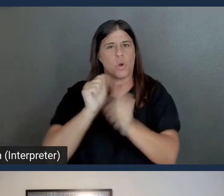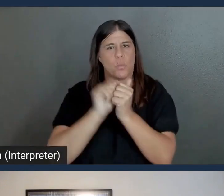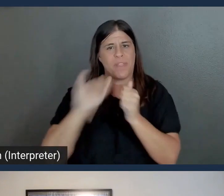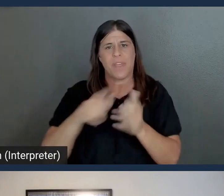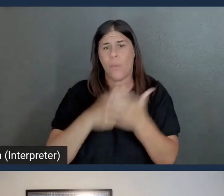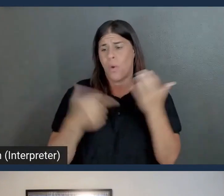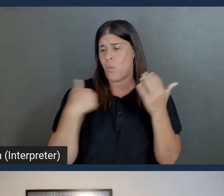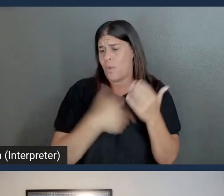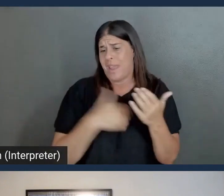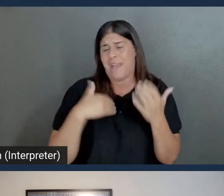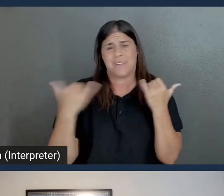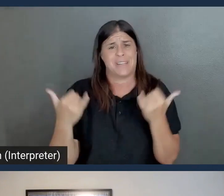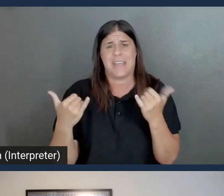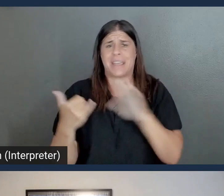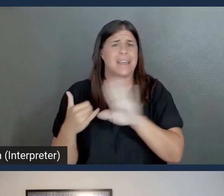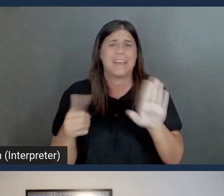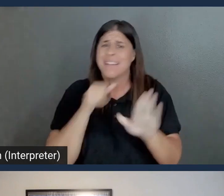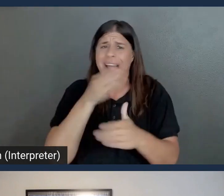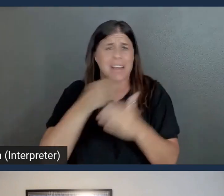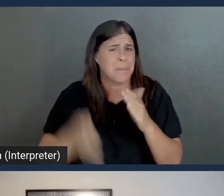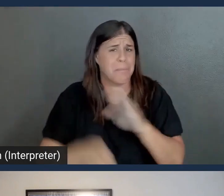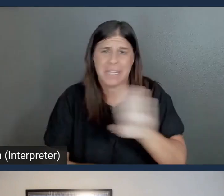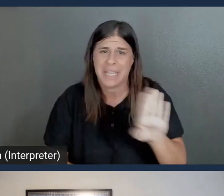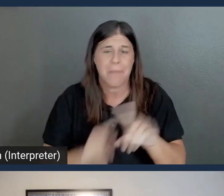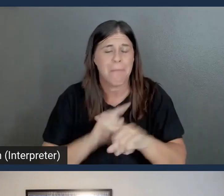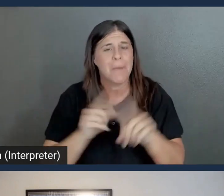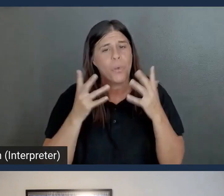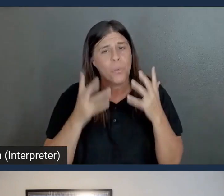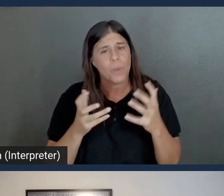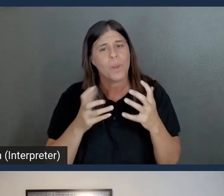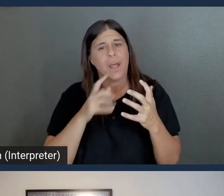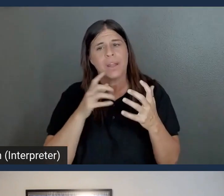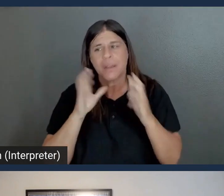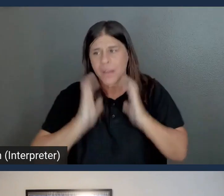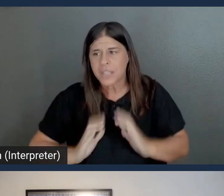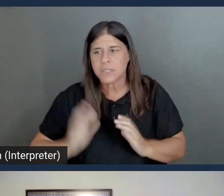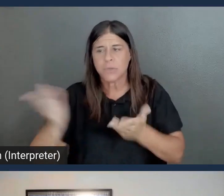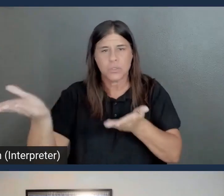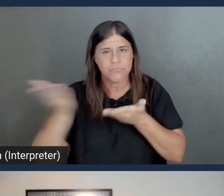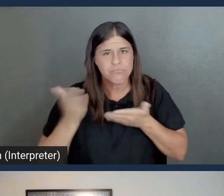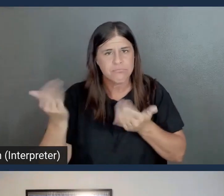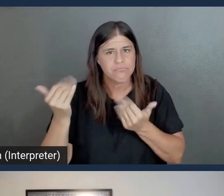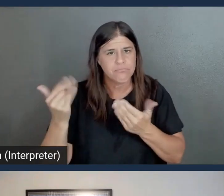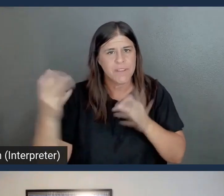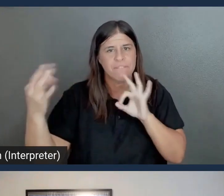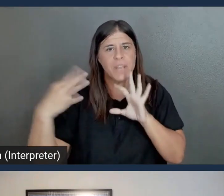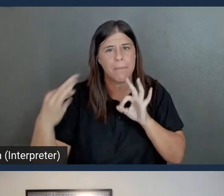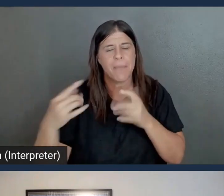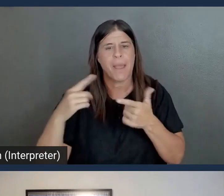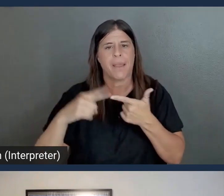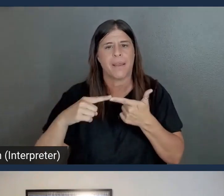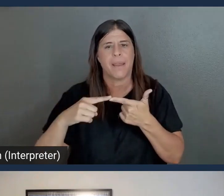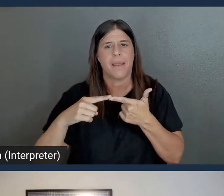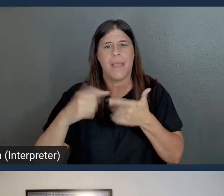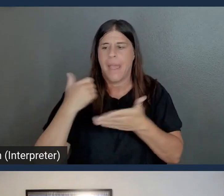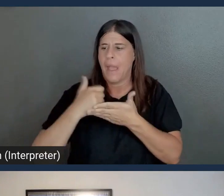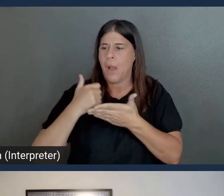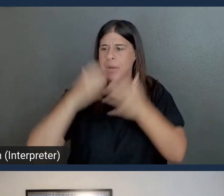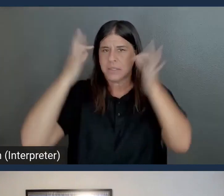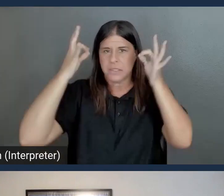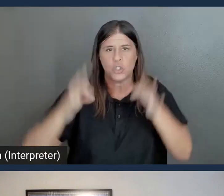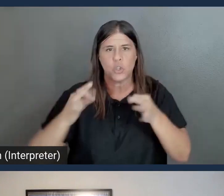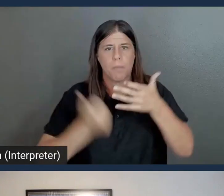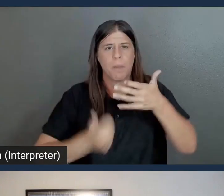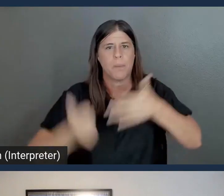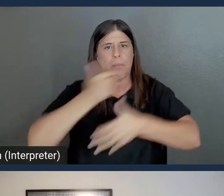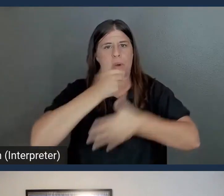we know it's by no means yet complete, but we're really looking towards having customers give us feedback, helping us actually determine prioritization on this, because we want to